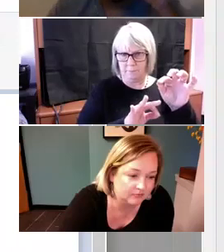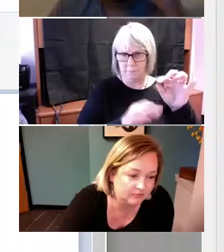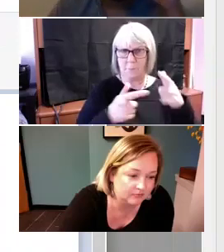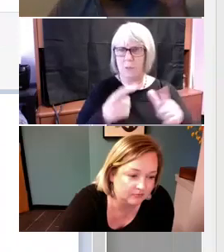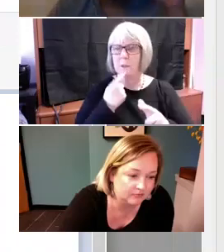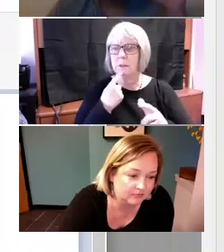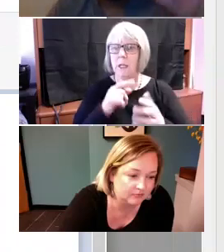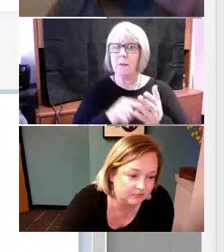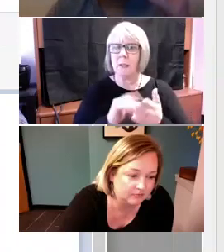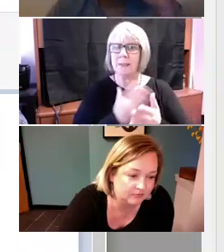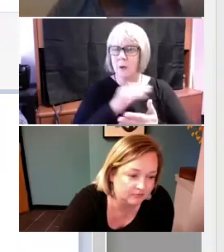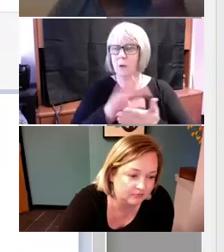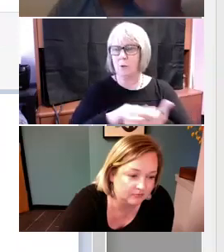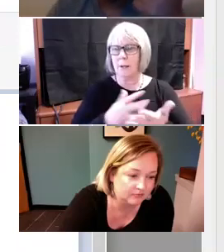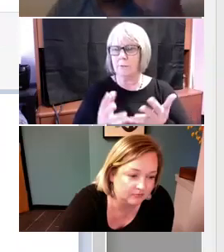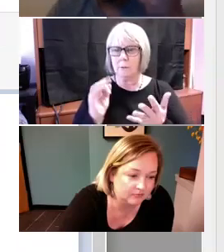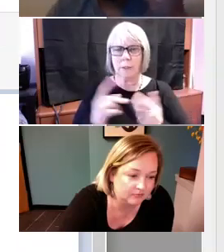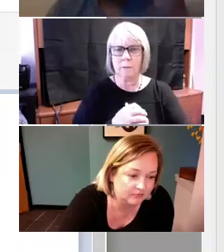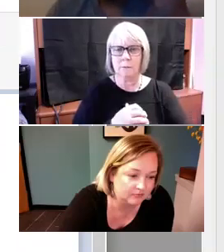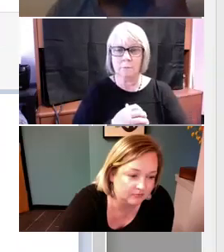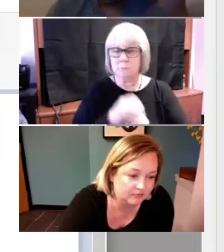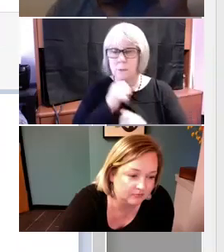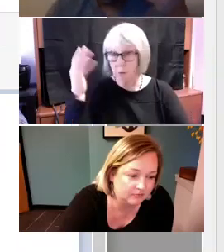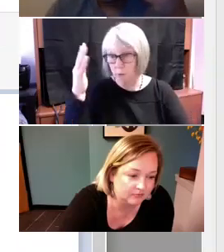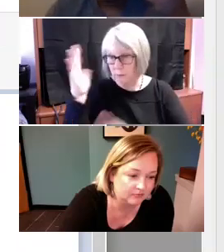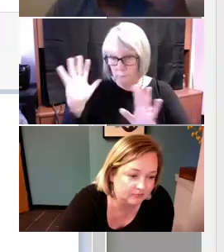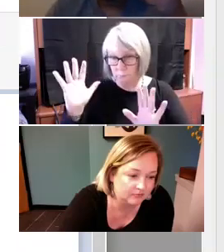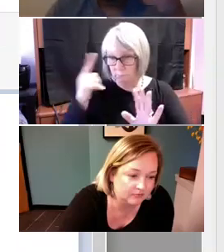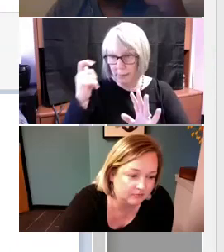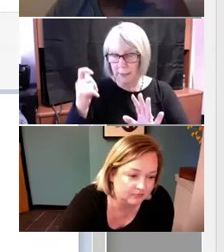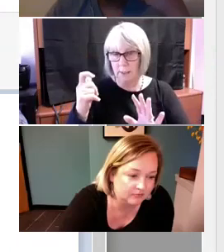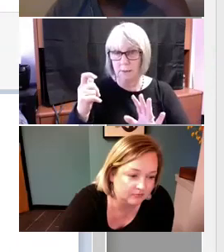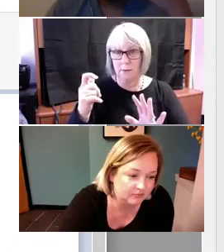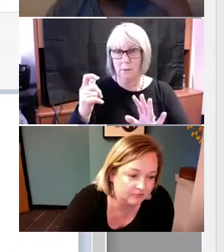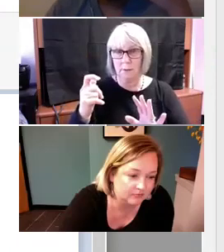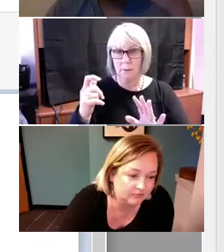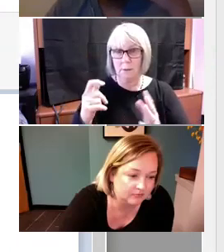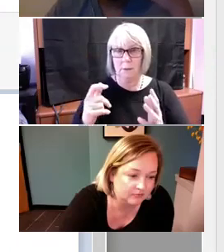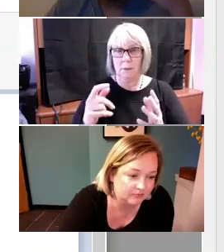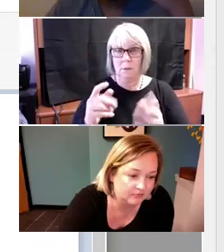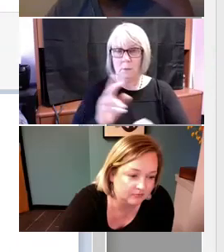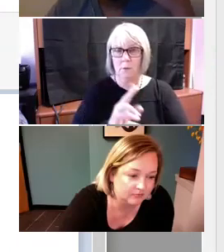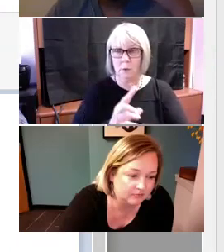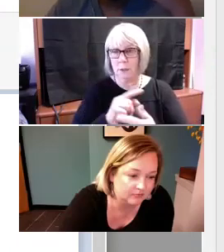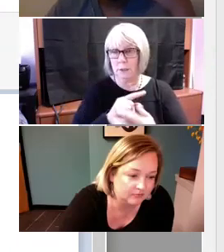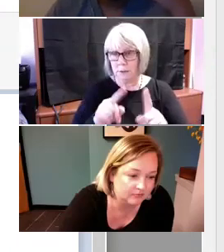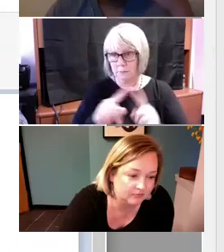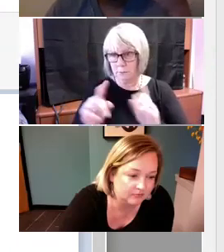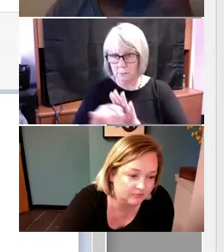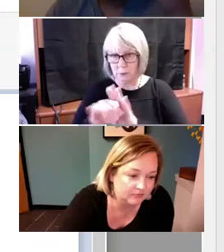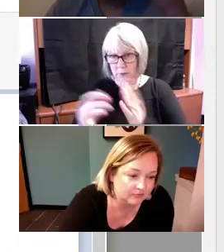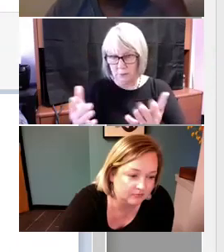that this is our graph, right? This is not a tree because we have these circular edges, and